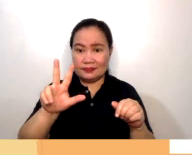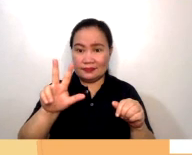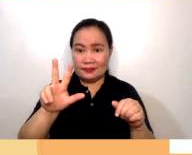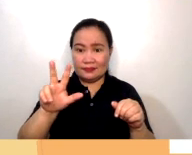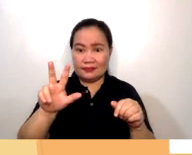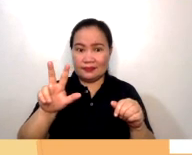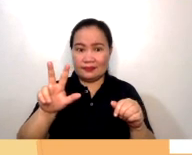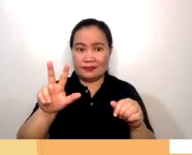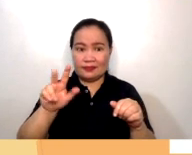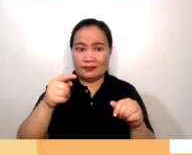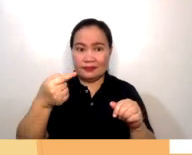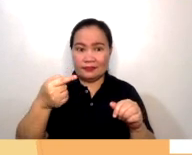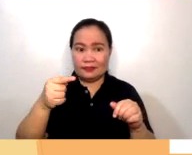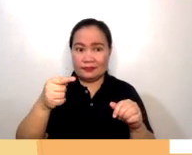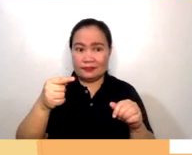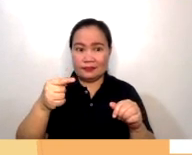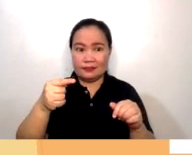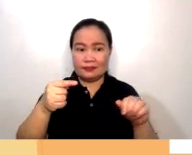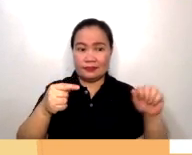3x plus 4y